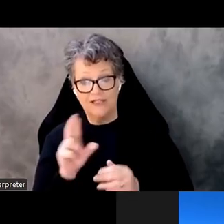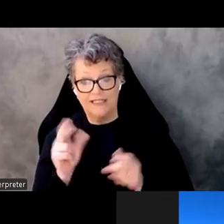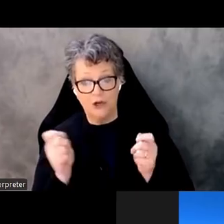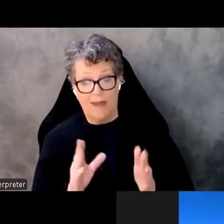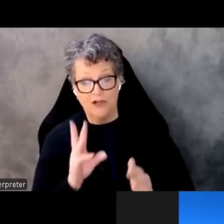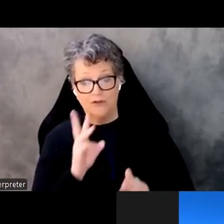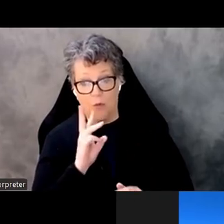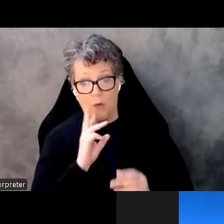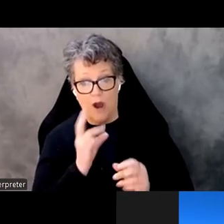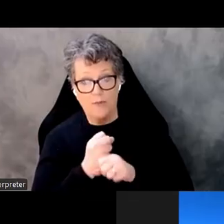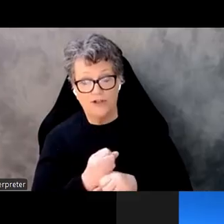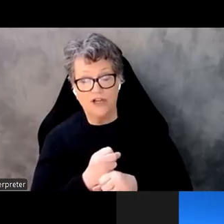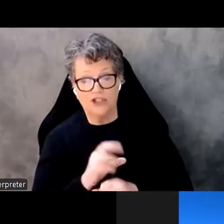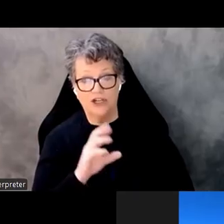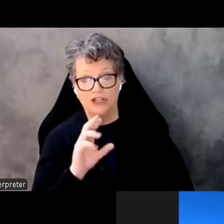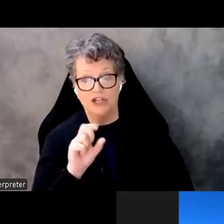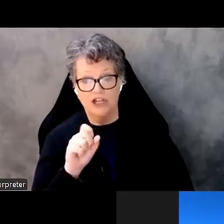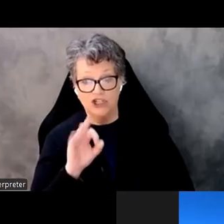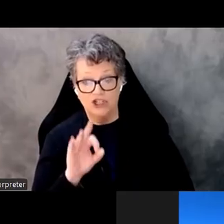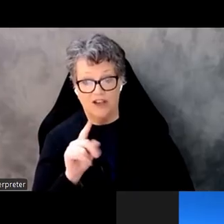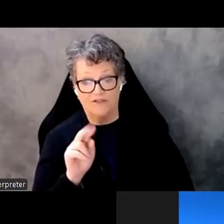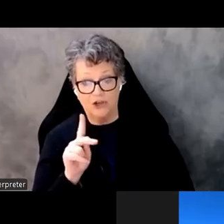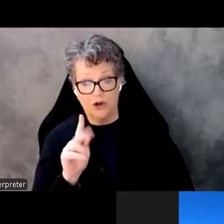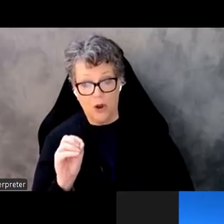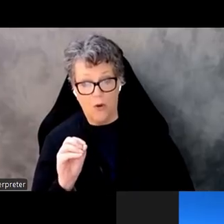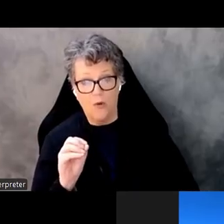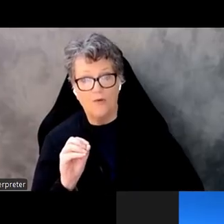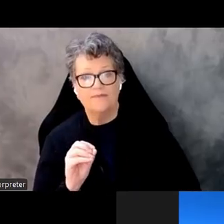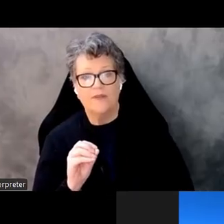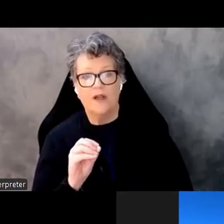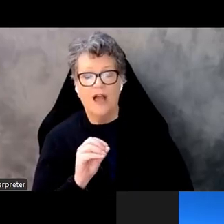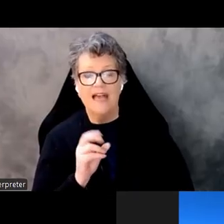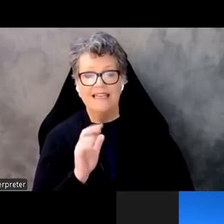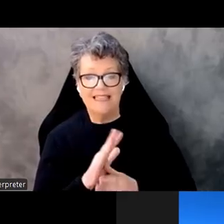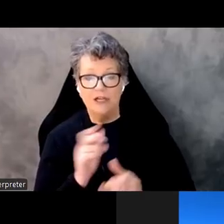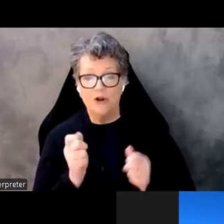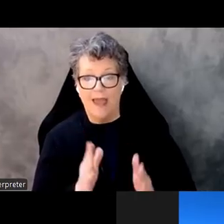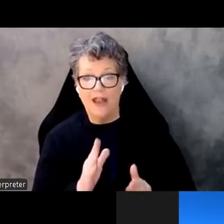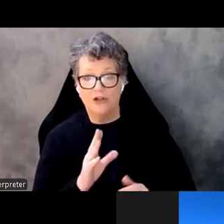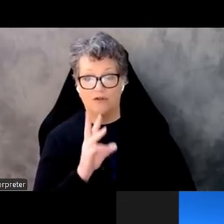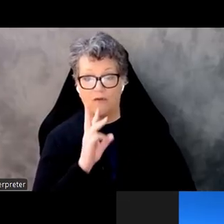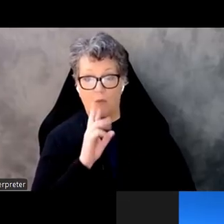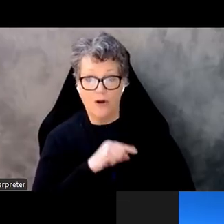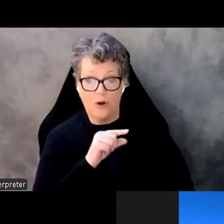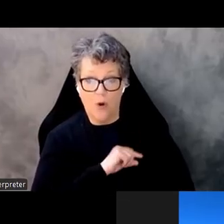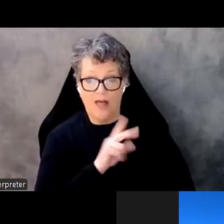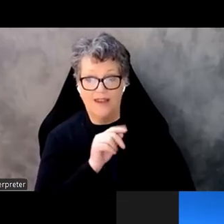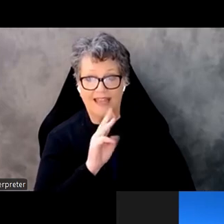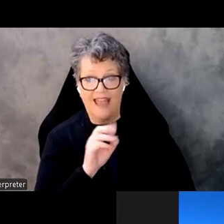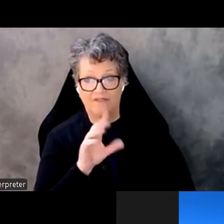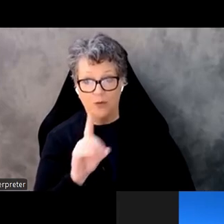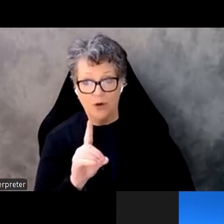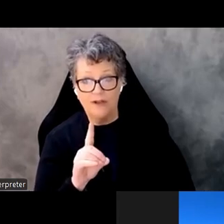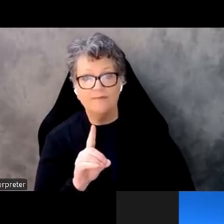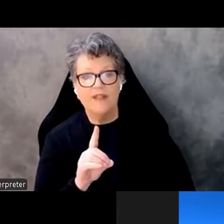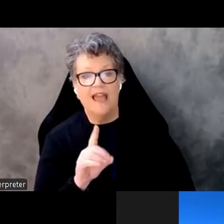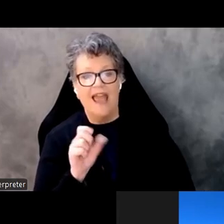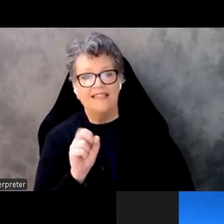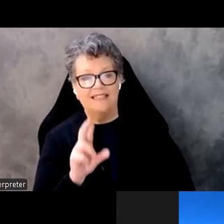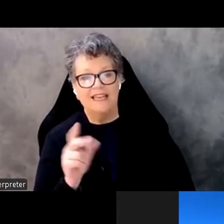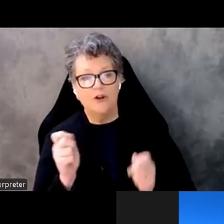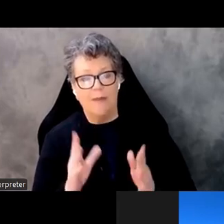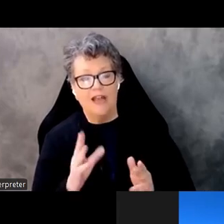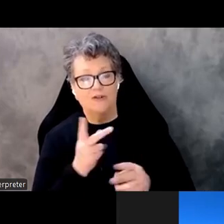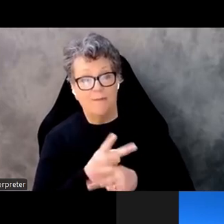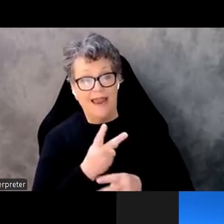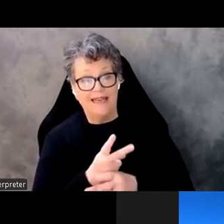Water Production, Jeff Turco, our Senior Manager of Water Quality, Kevin Wood, as well as our Senior Manager of Maintenance, John Murray, and the